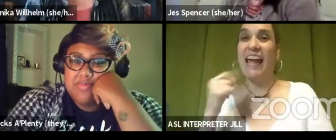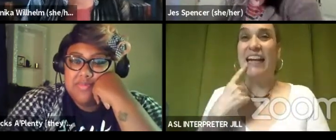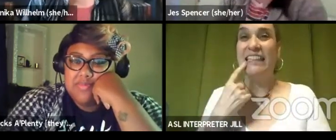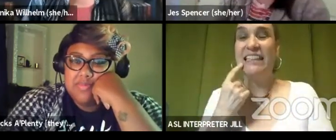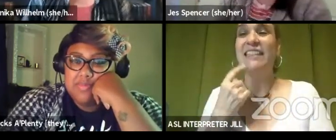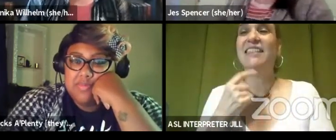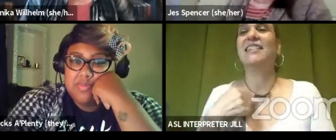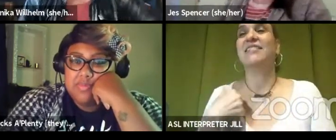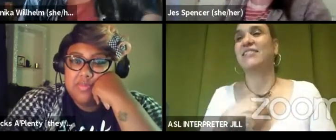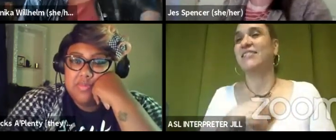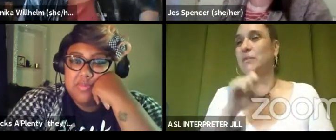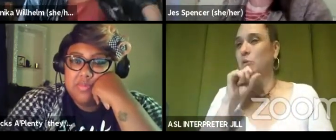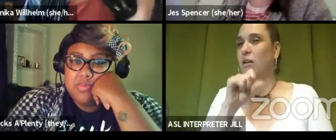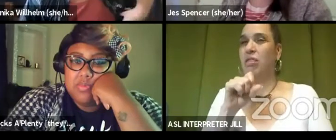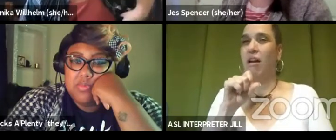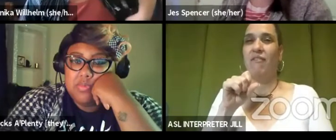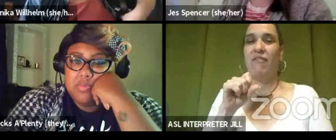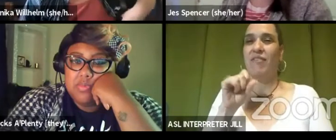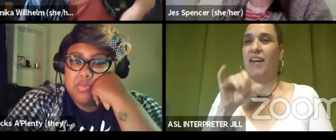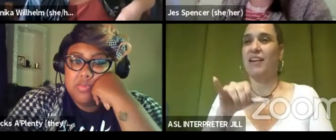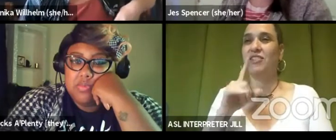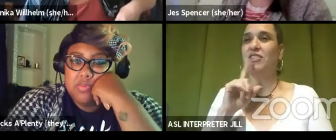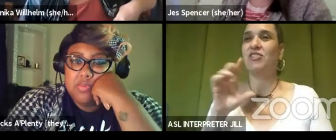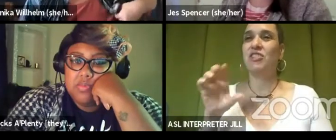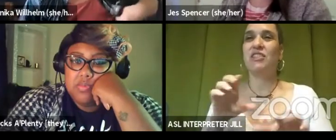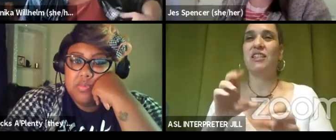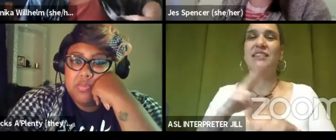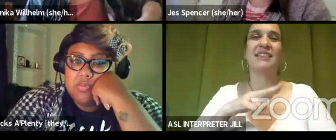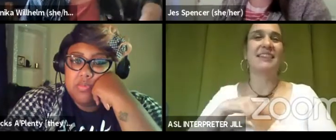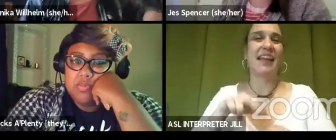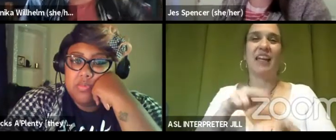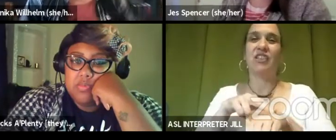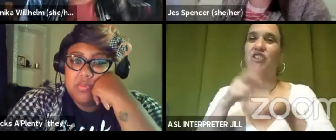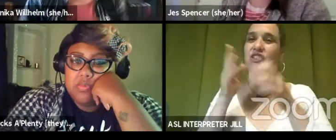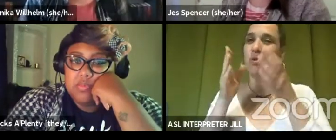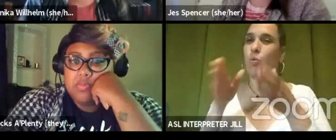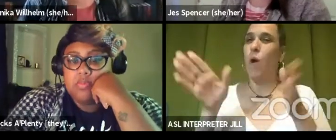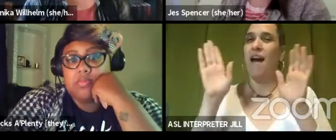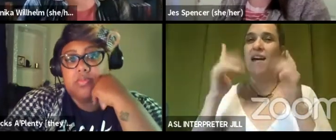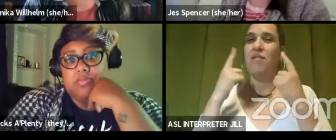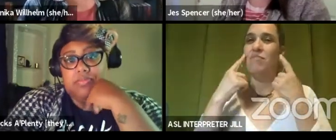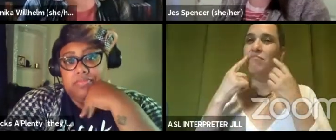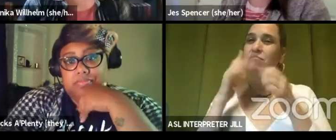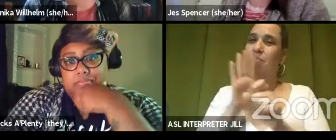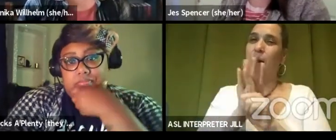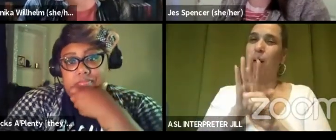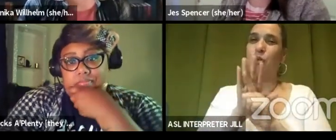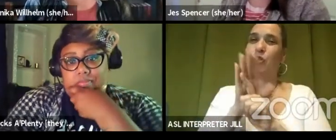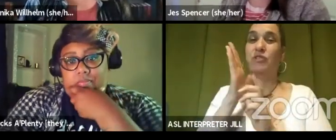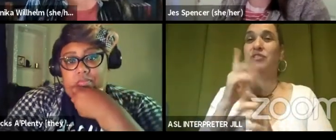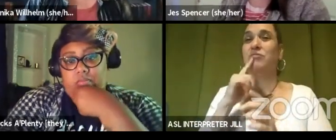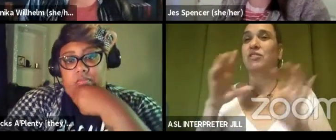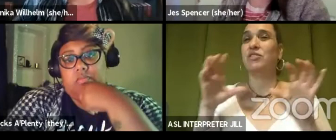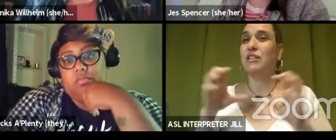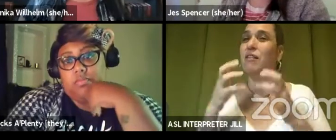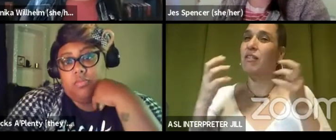So she actually does like nationwide talks, but in any case, but she does so much, anti-racist work in the arts. That's like,